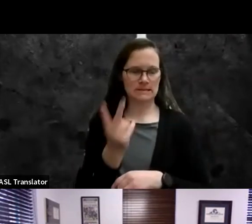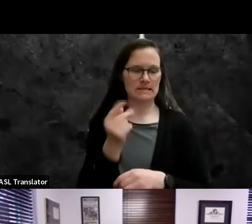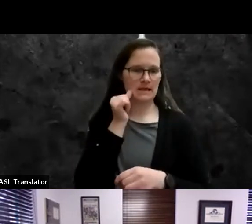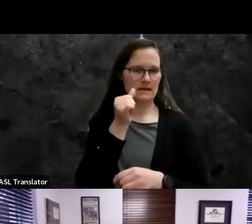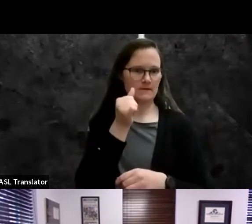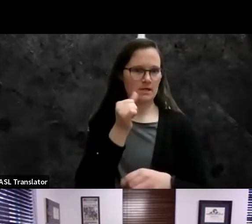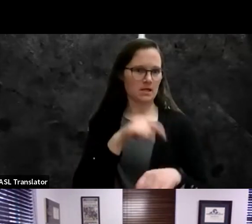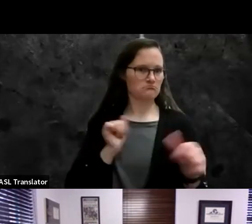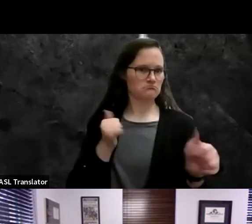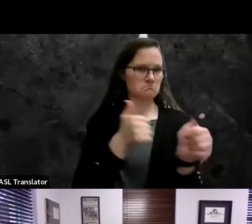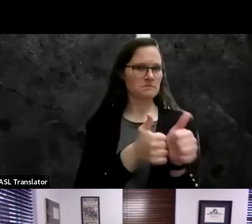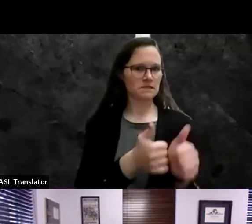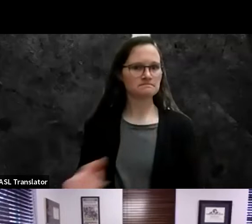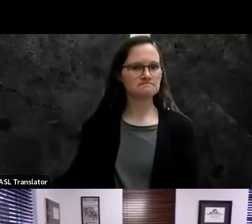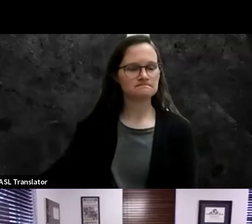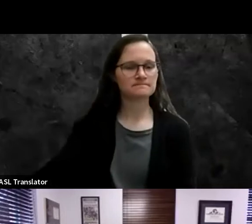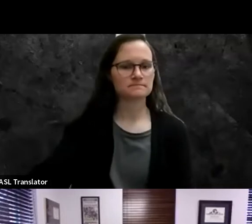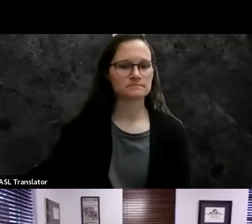dashboard.